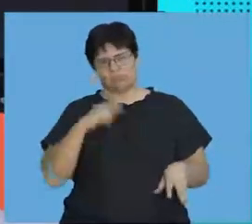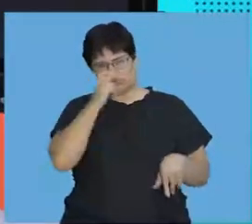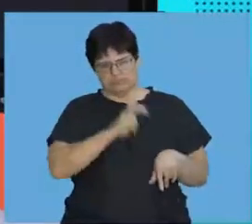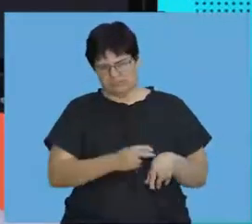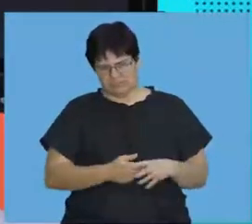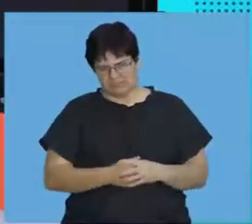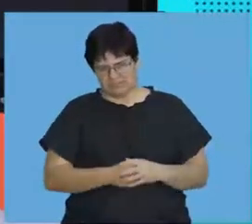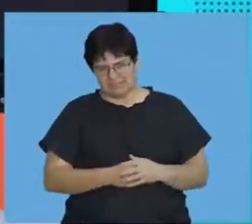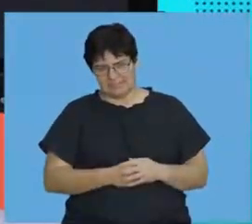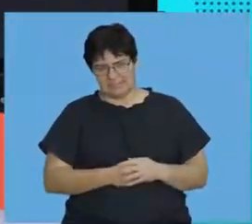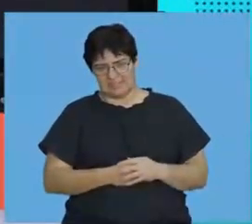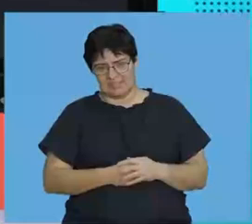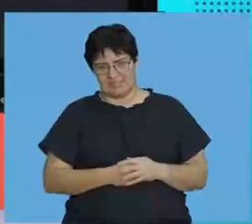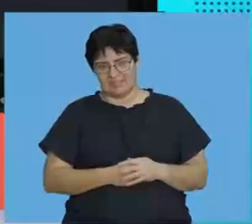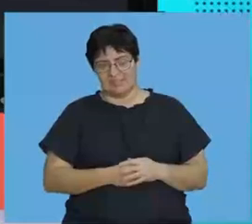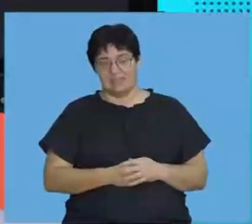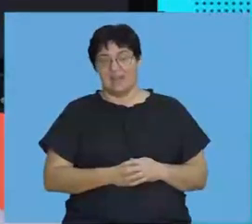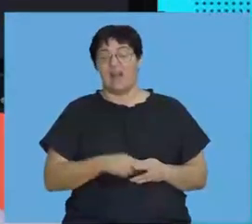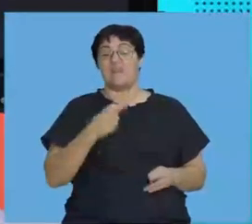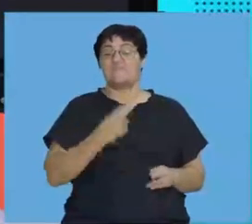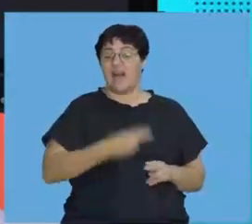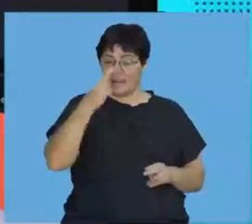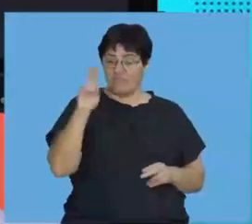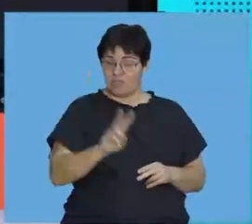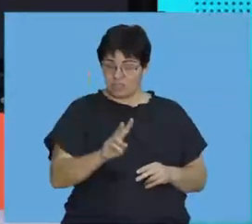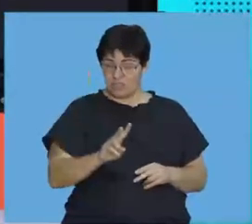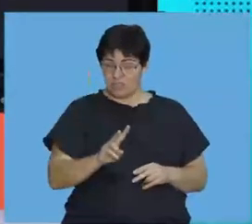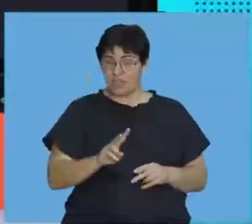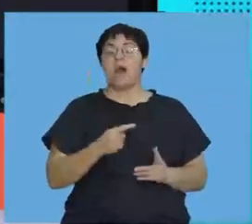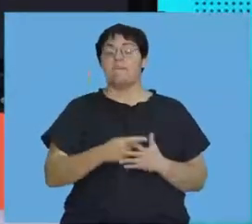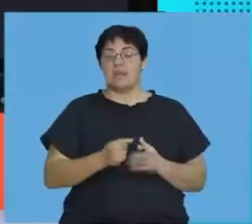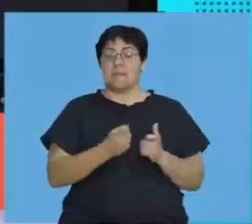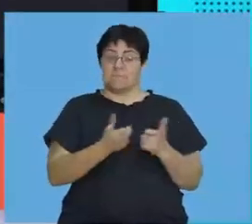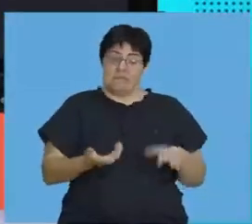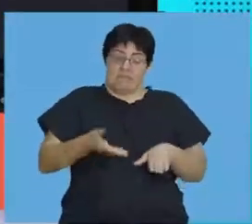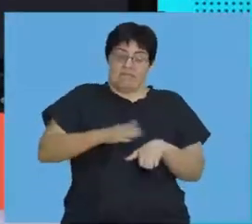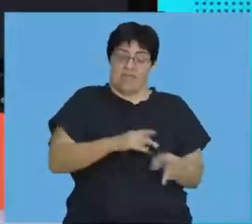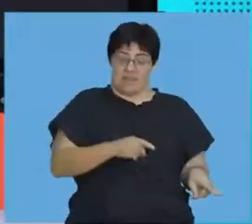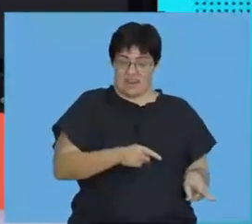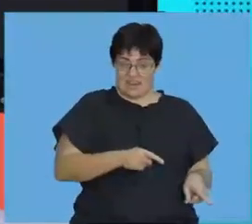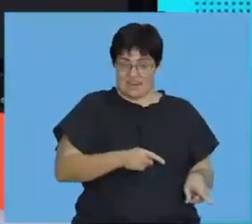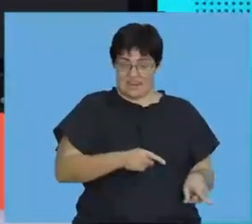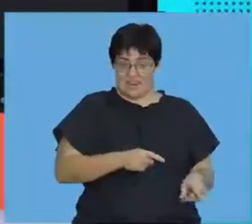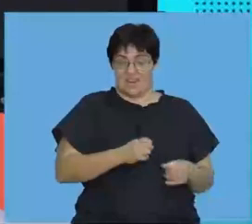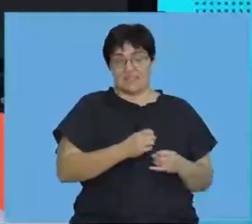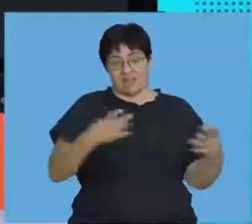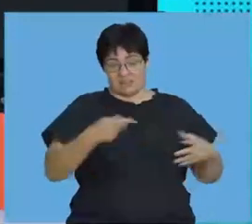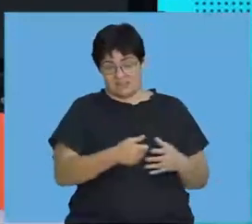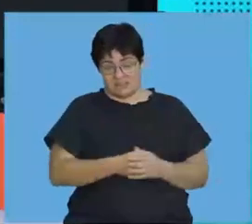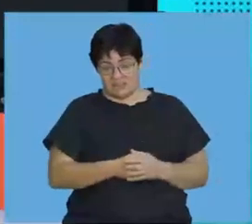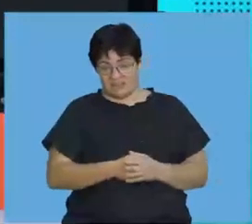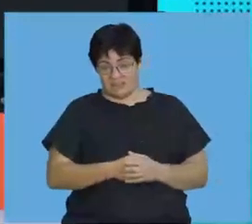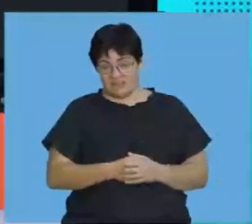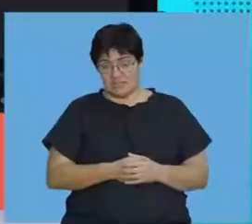it, okay? Final velocity was bigger than initial velocity, which means